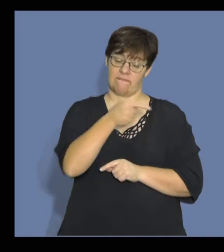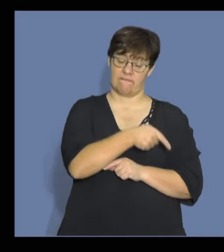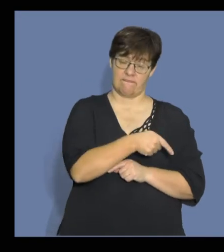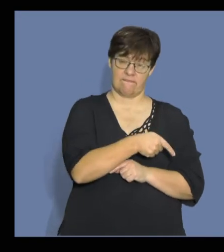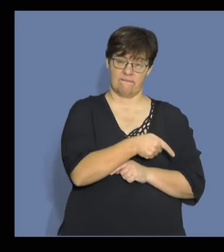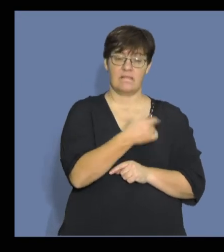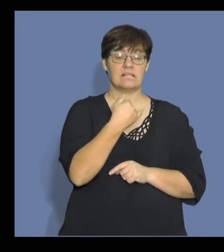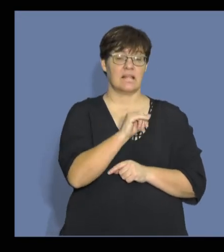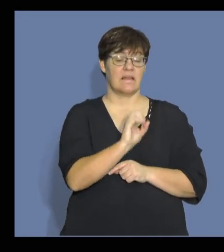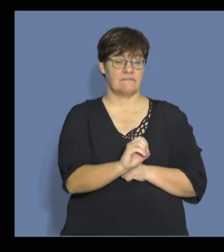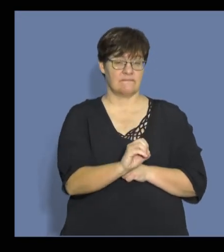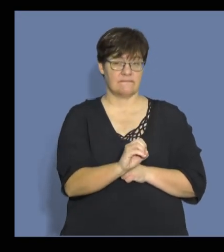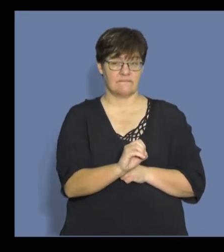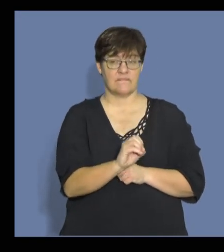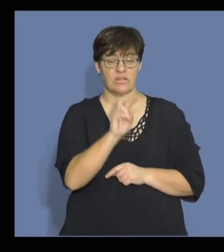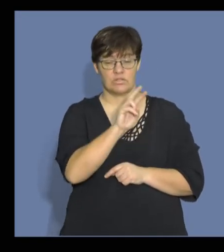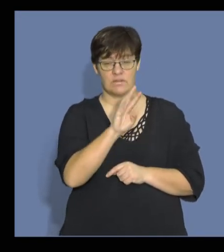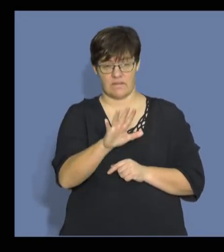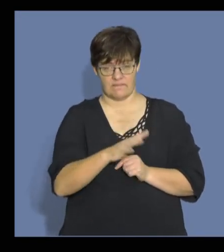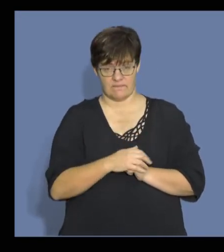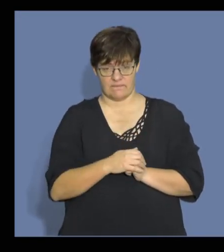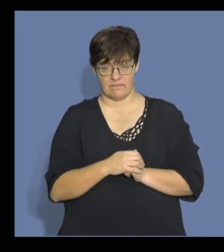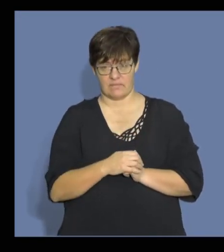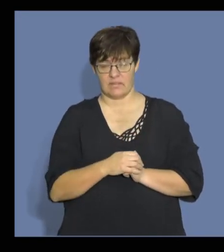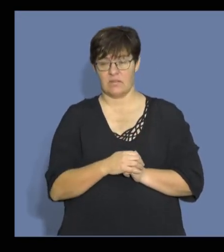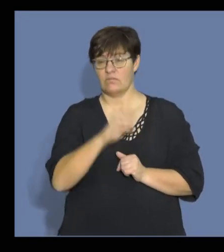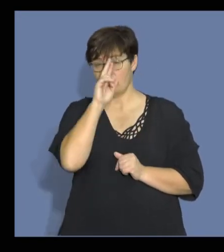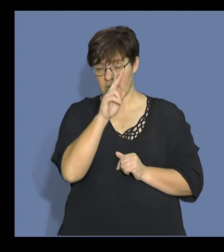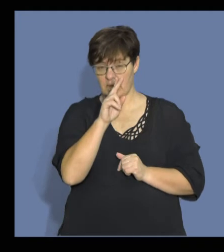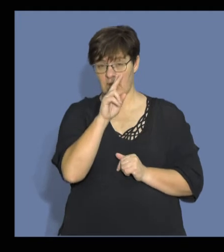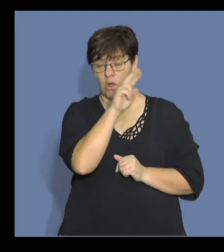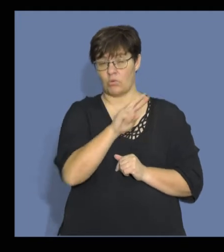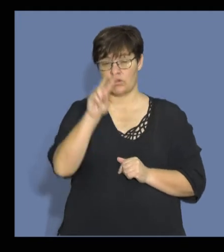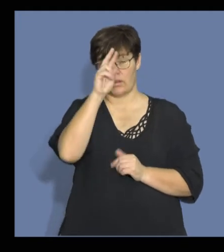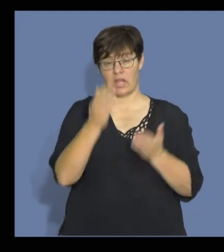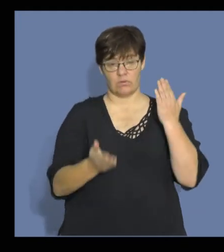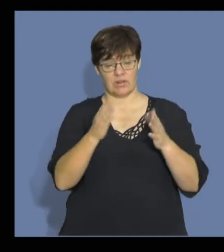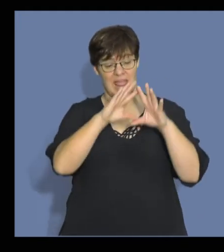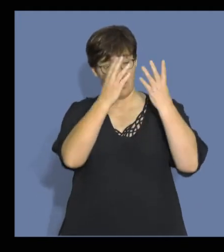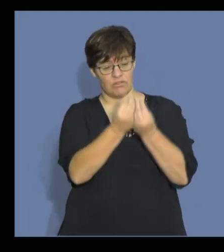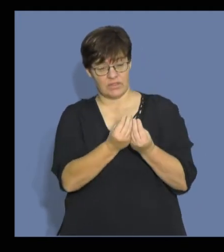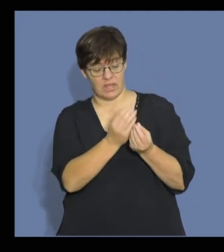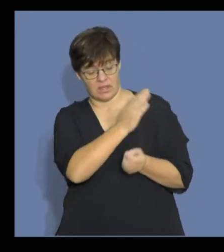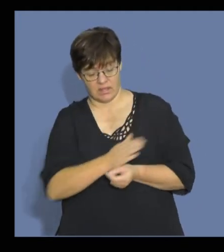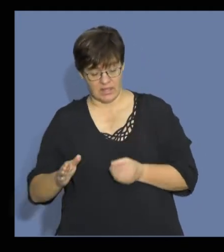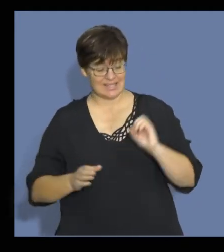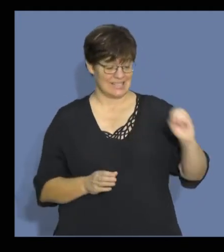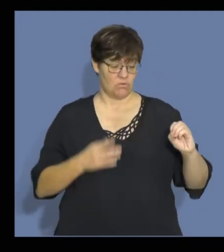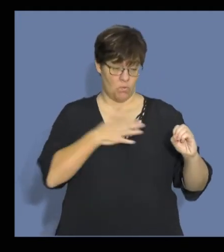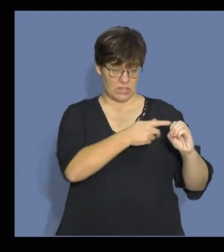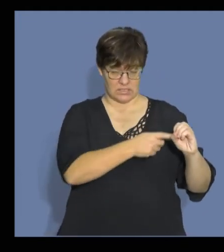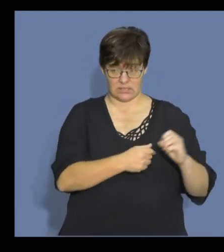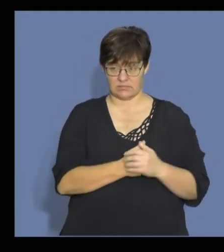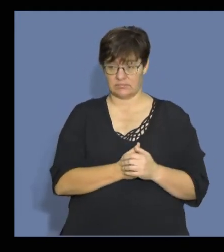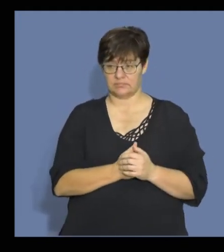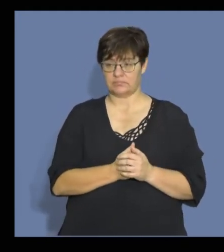And on this side, I've still got a 25. Remember when we do quadratic equations, I want to take everything to one side equal